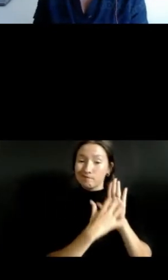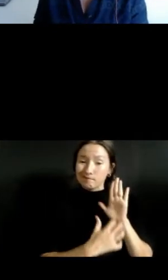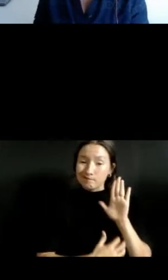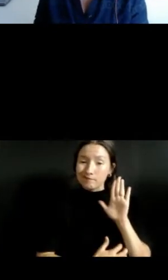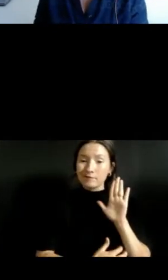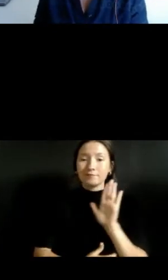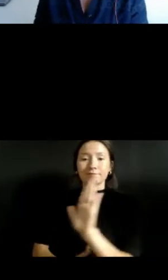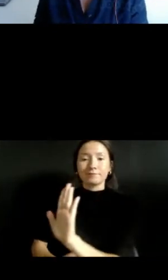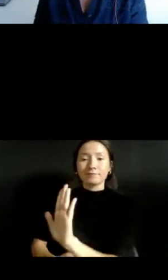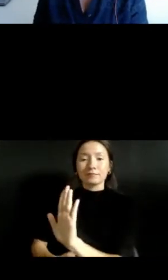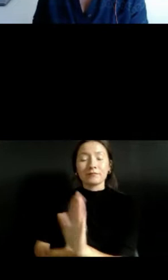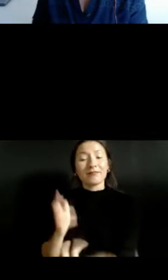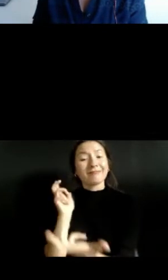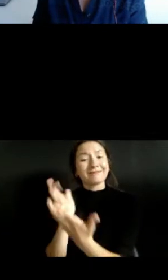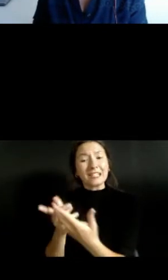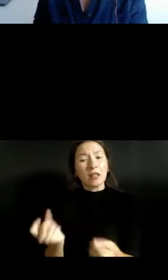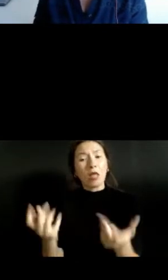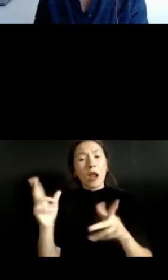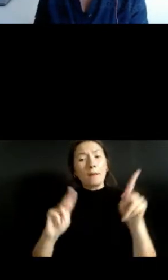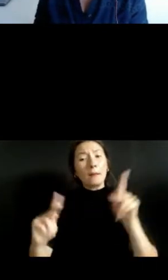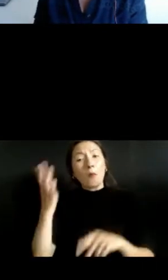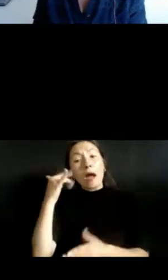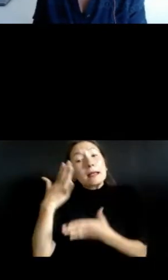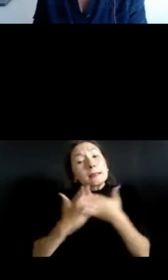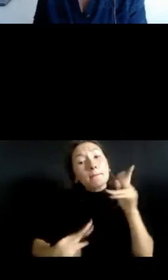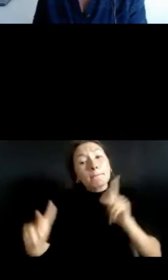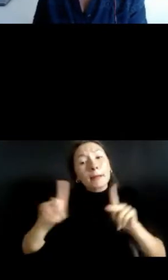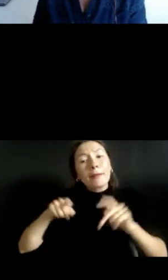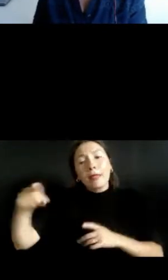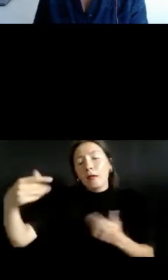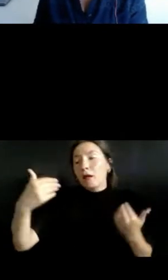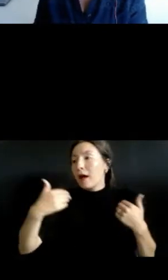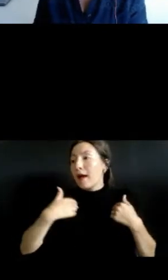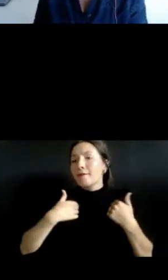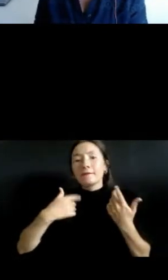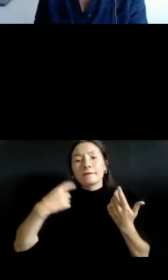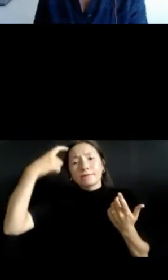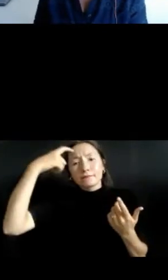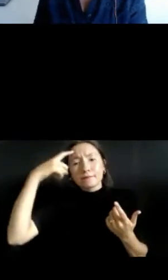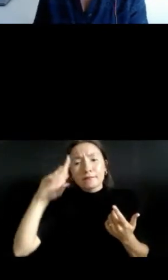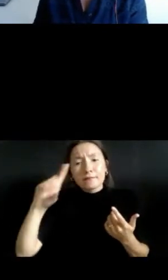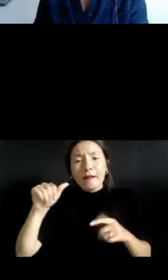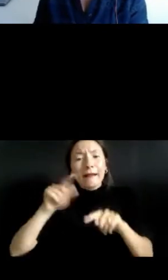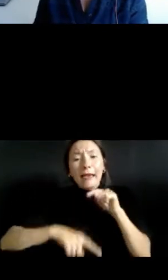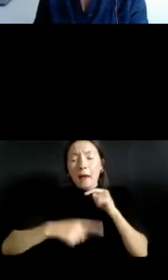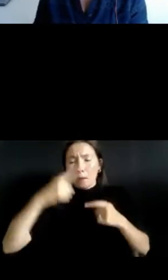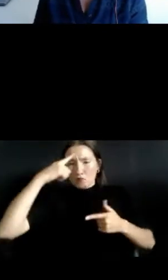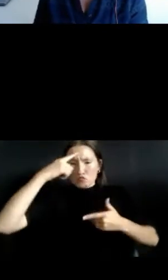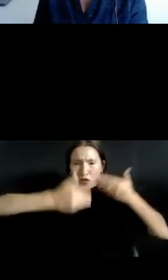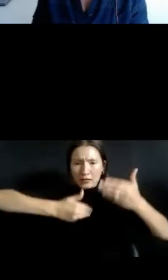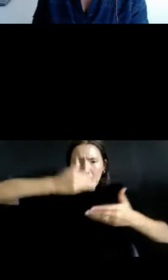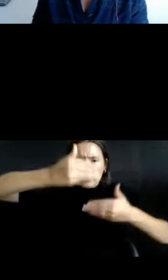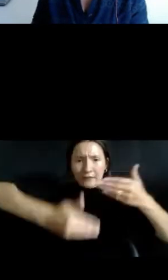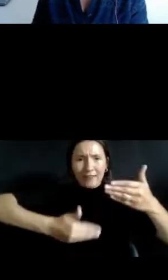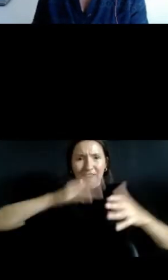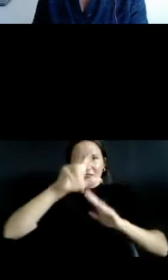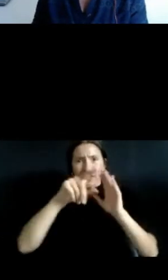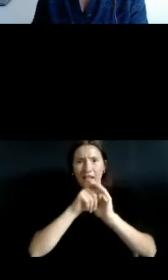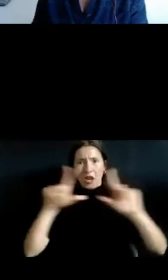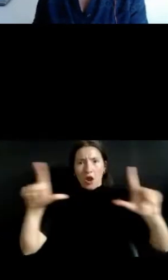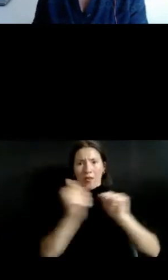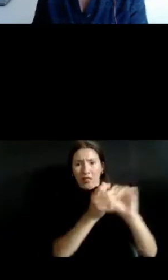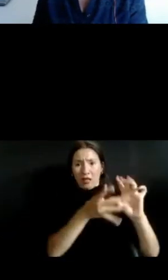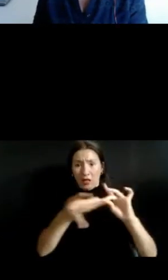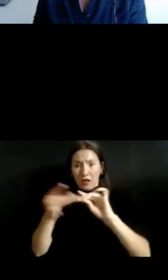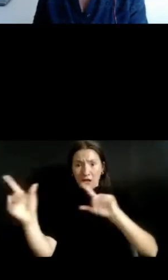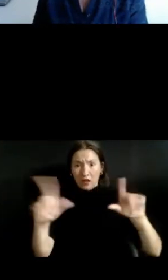people with cognitive impairments who may find it difficult to process moving images, people with dyslexia who benefit from having the text